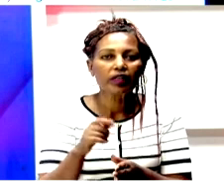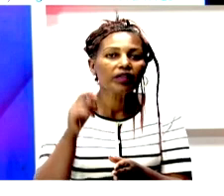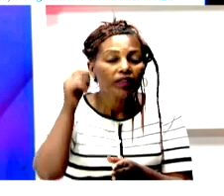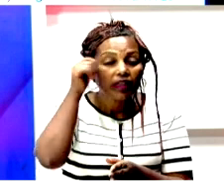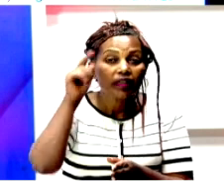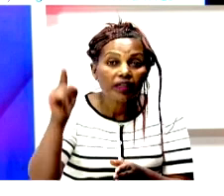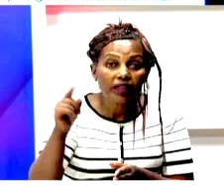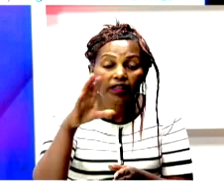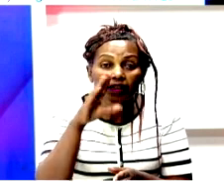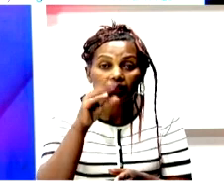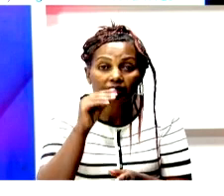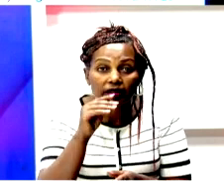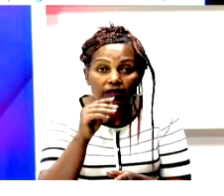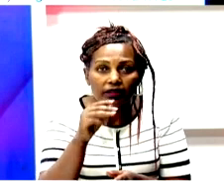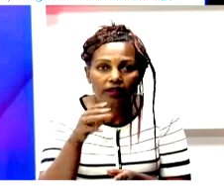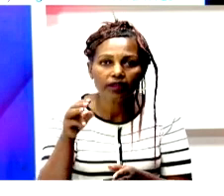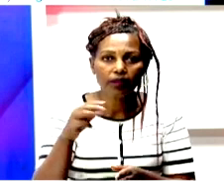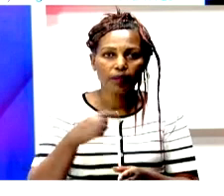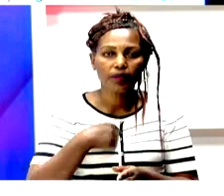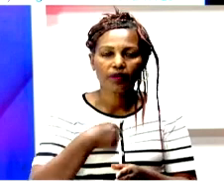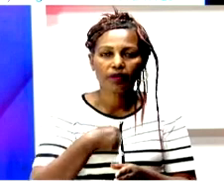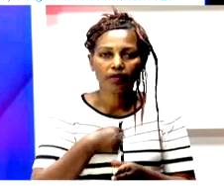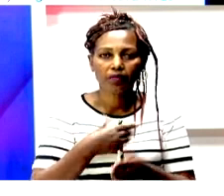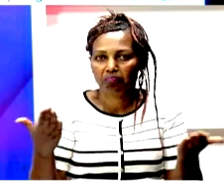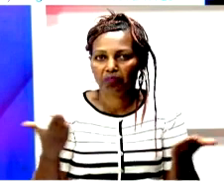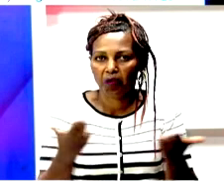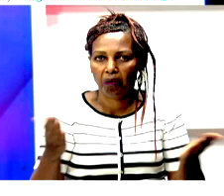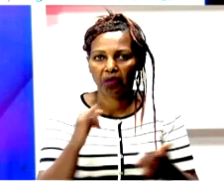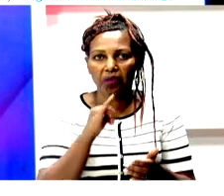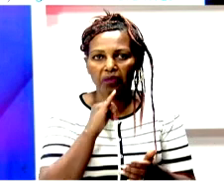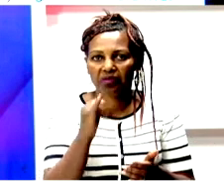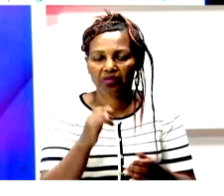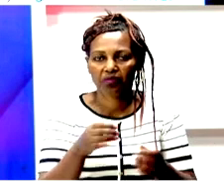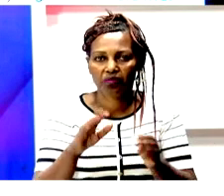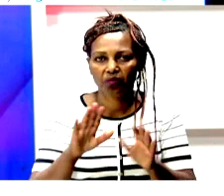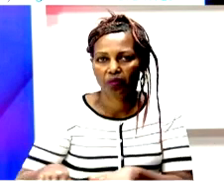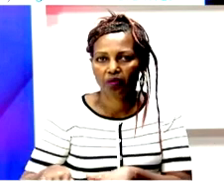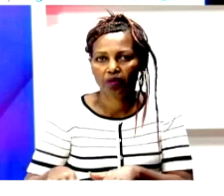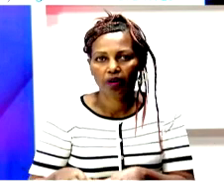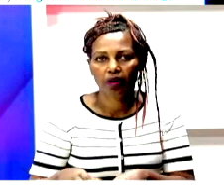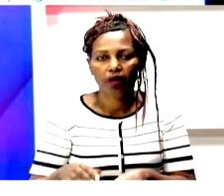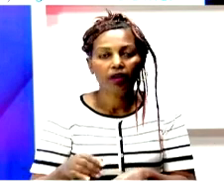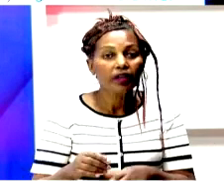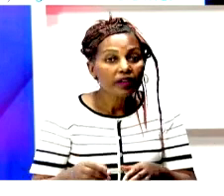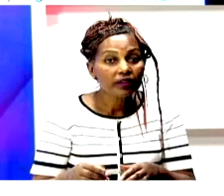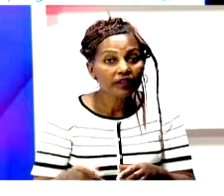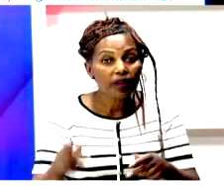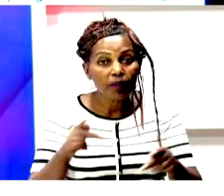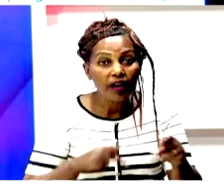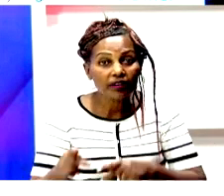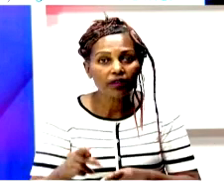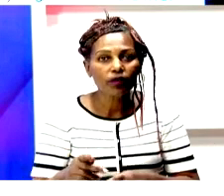is no am, is here. But in the passive form, I am told, there is